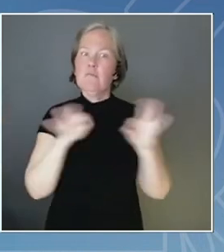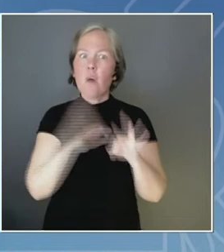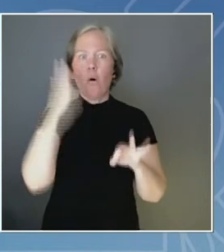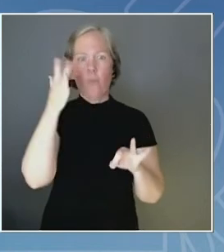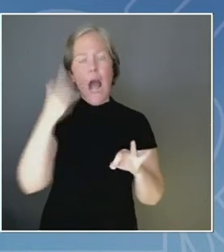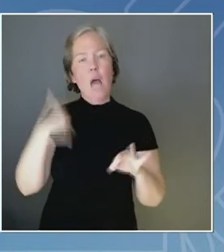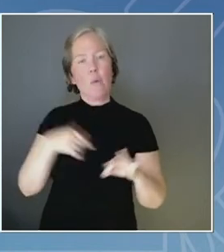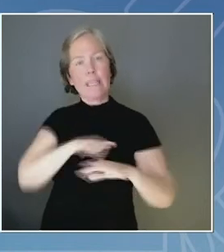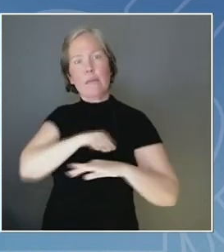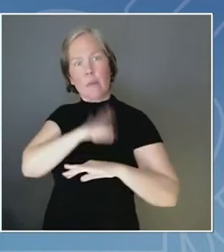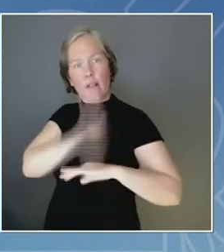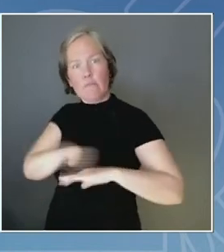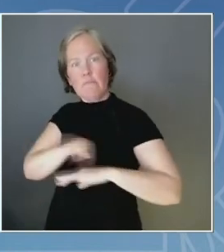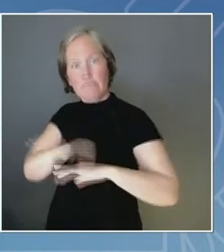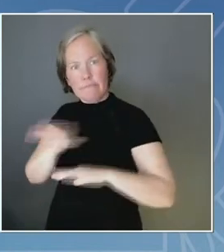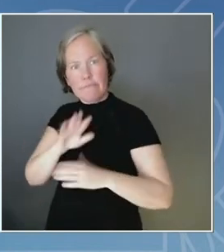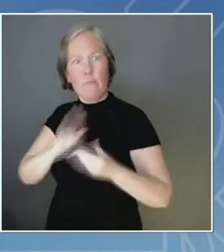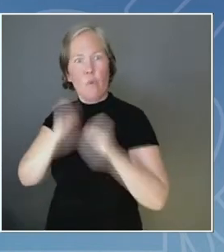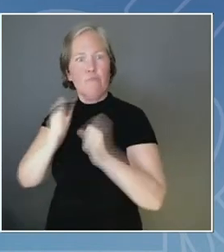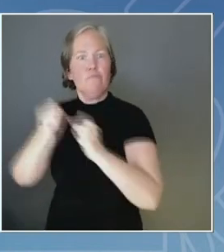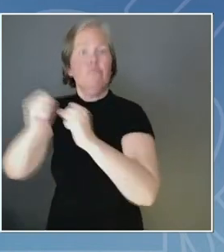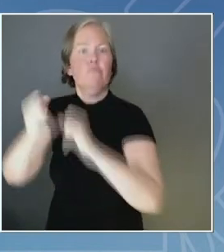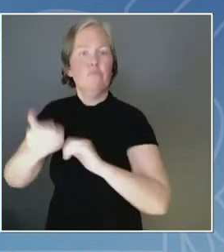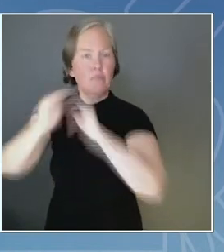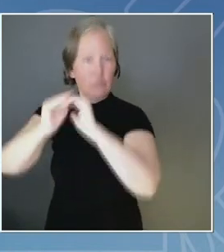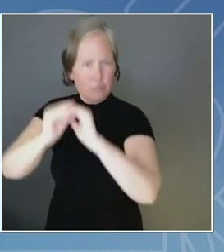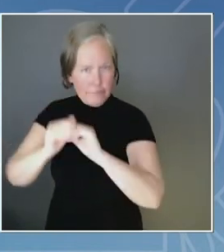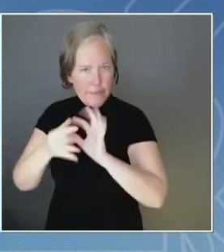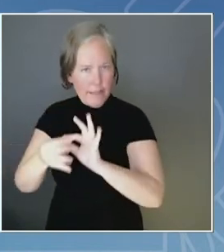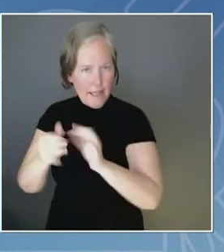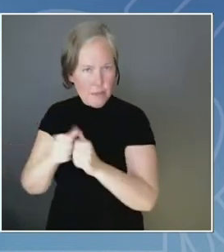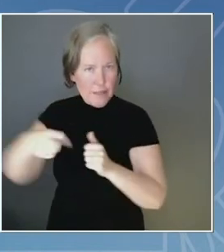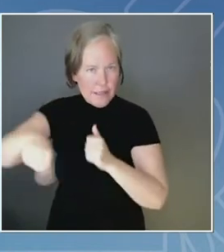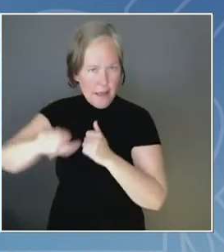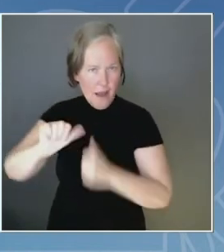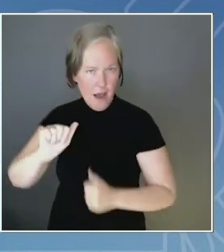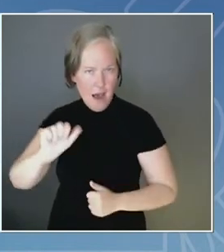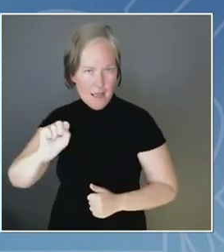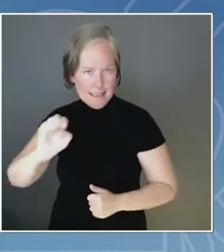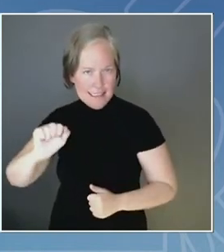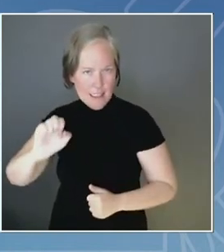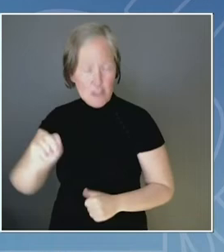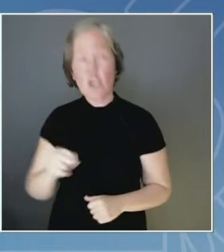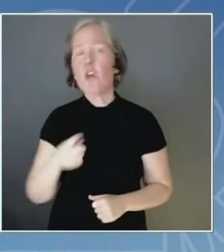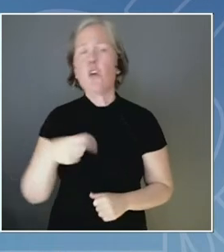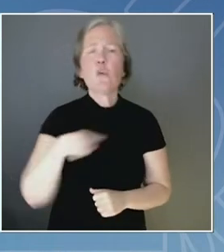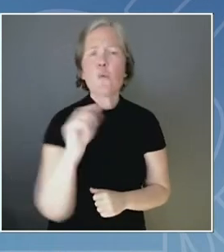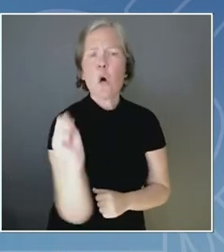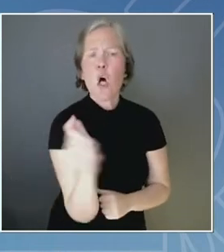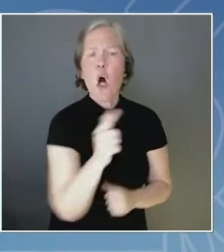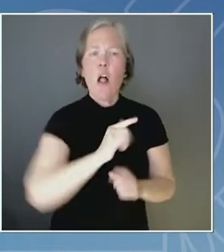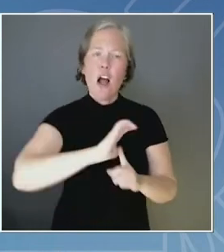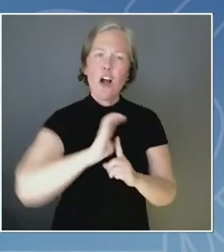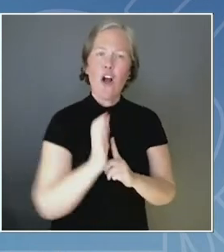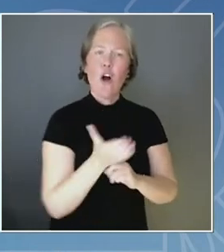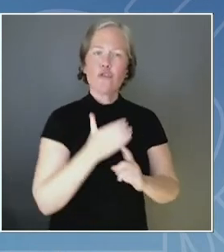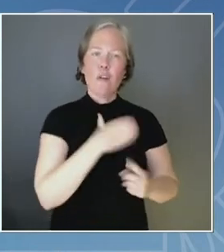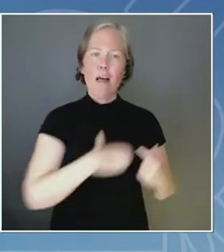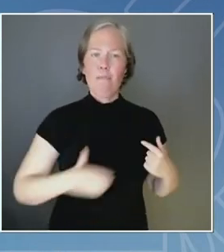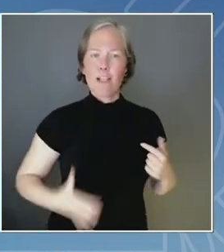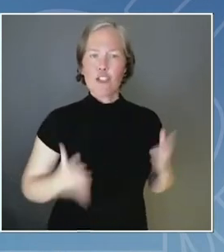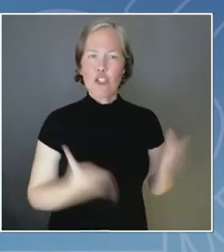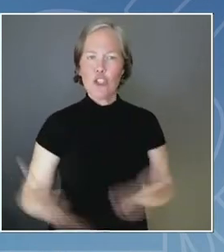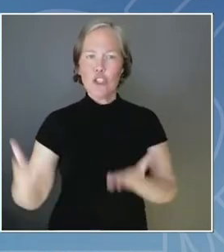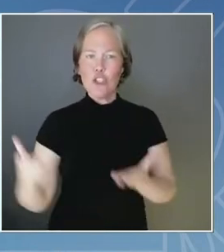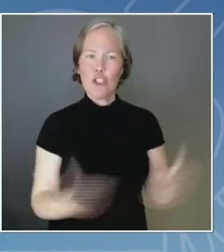of ASEAN. All of you are cultural ambassadors, as well as embodiments of the American values of diversity